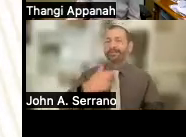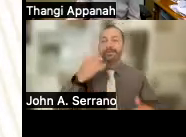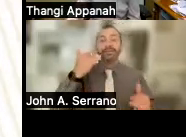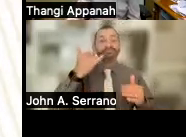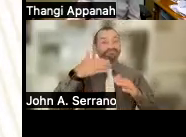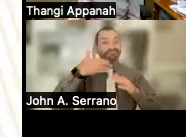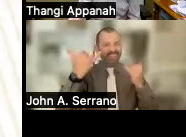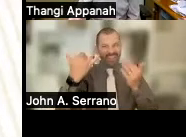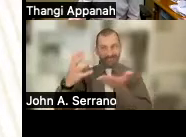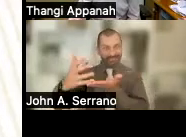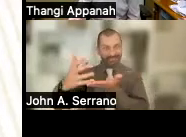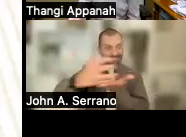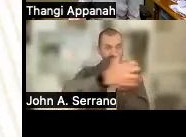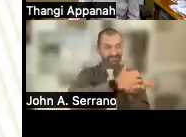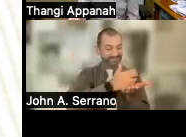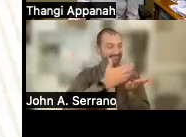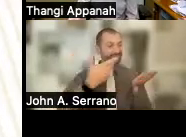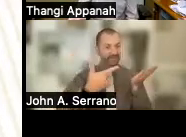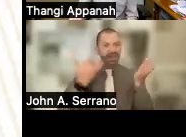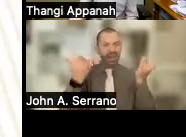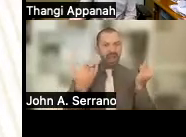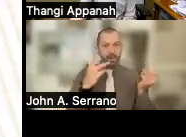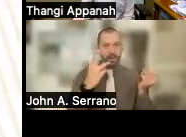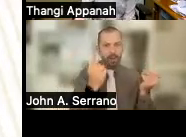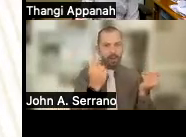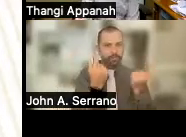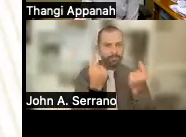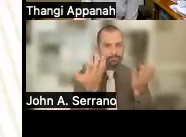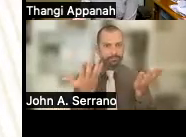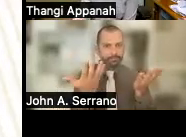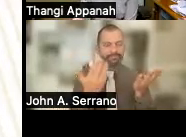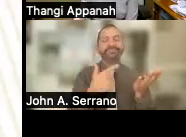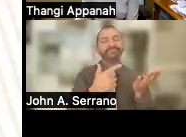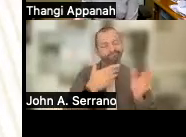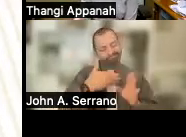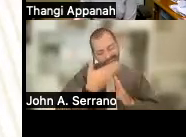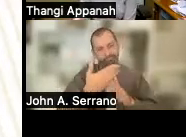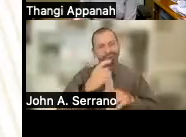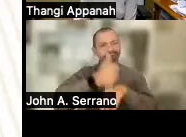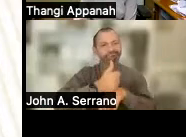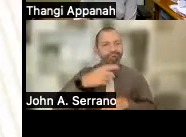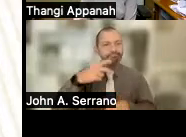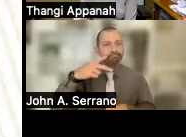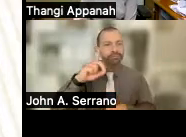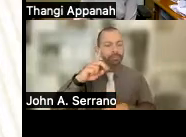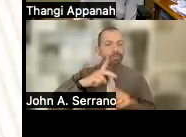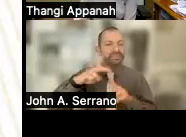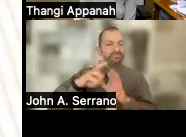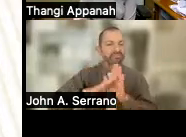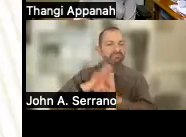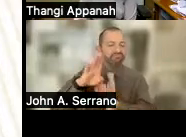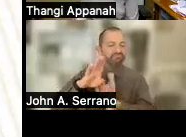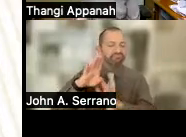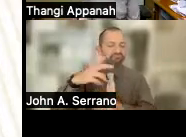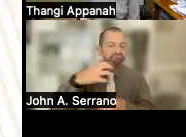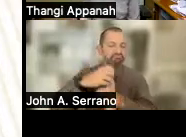This is you. Oh. Okay. So now that you've collected data, then what? So